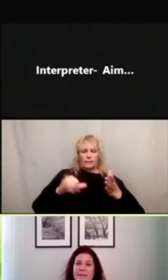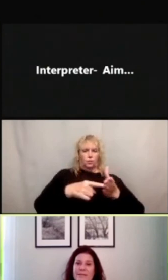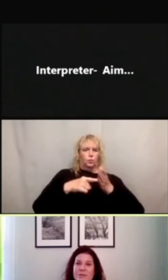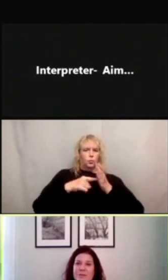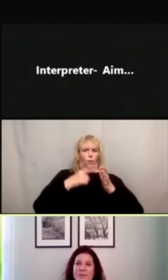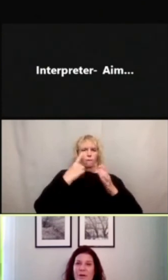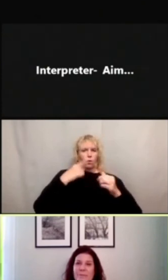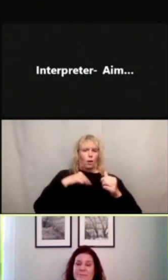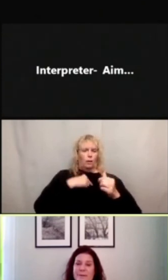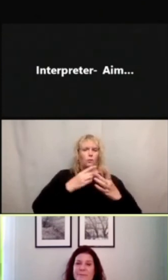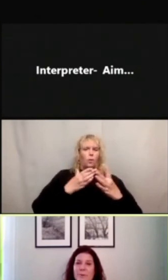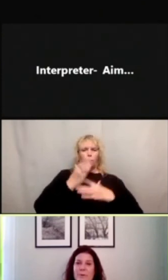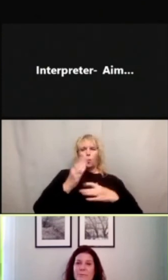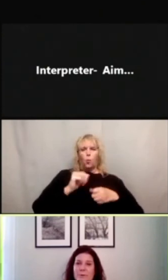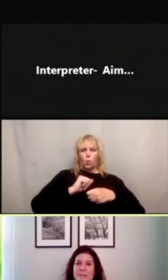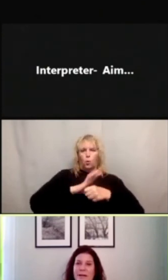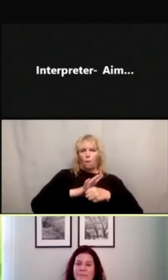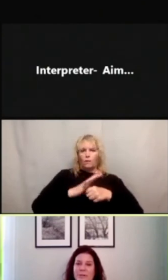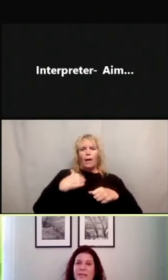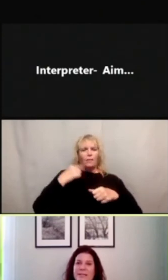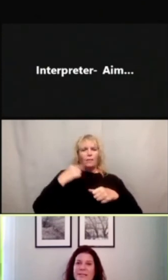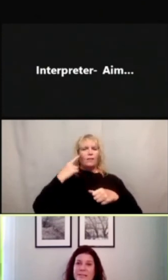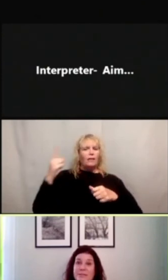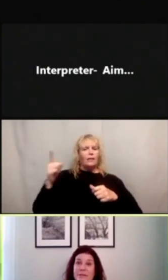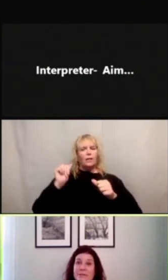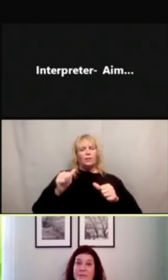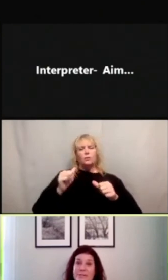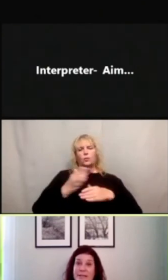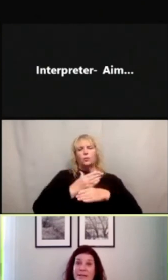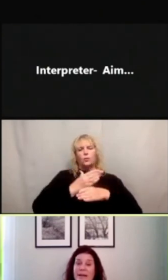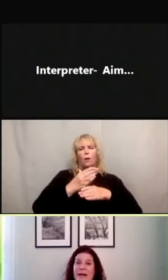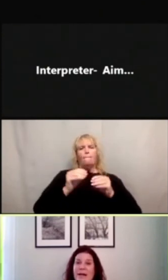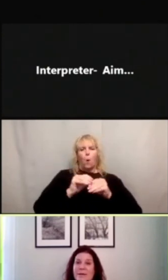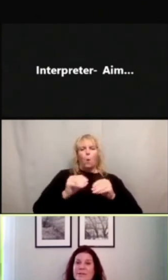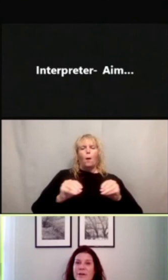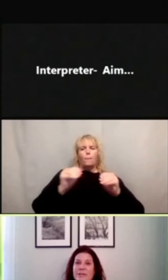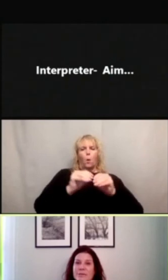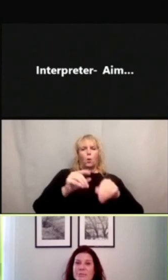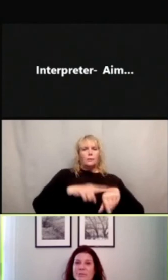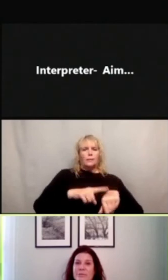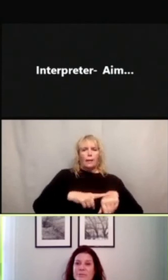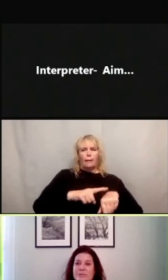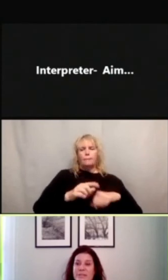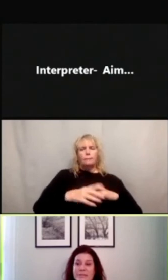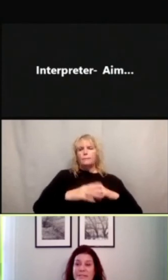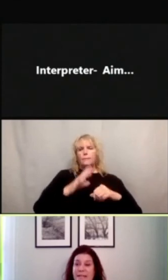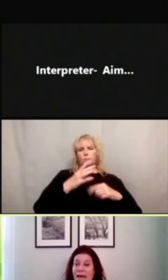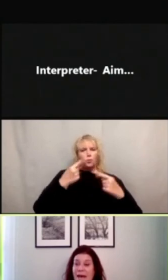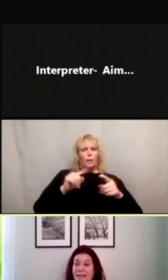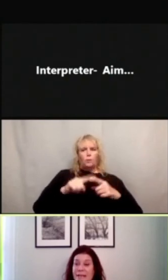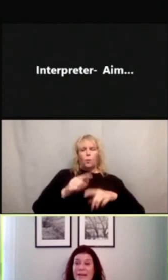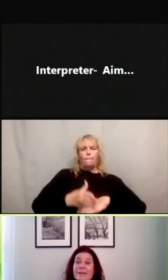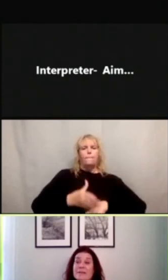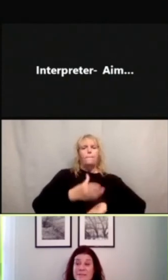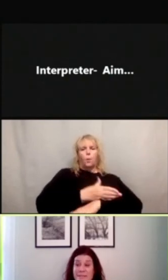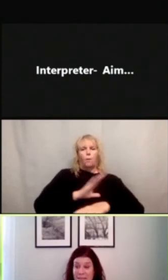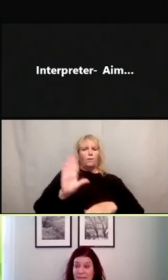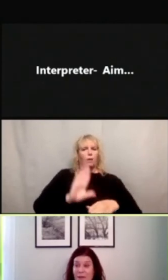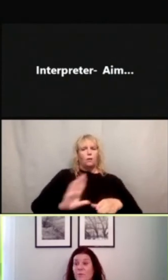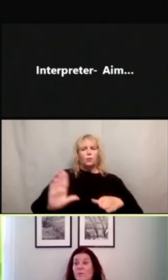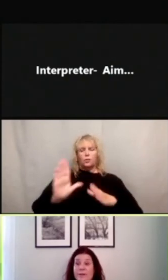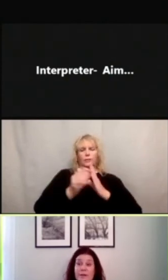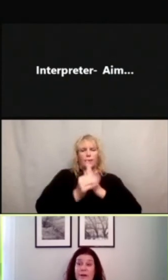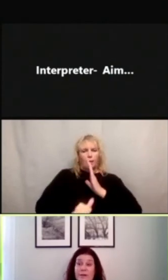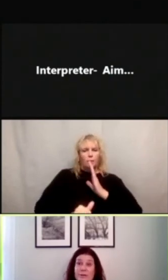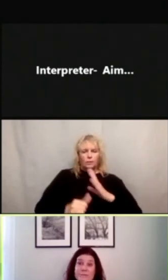I'm thinking that instructors are probably spending more and more time looking at digital health literacy and trying to improve student skills. I know at